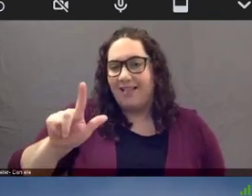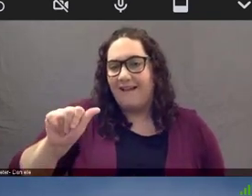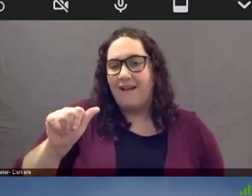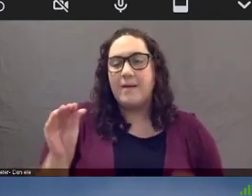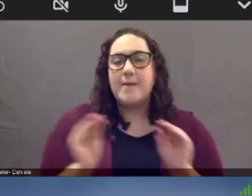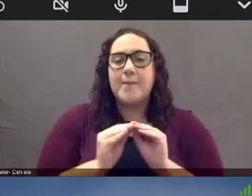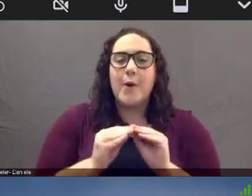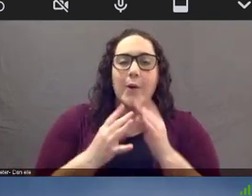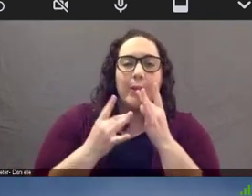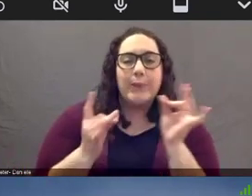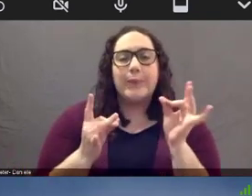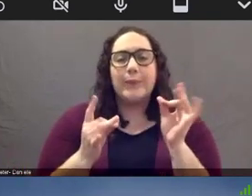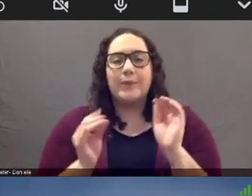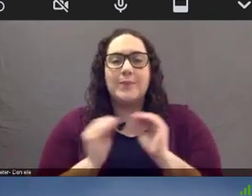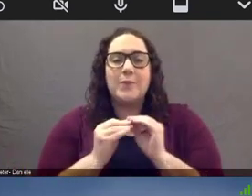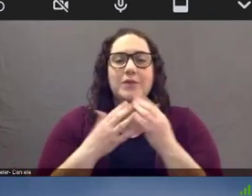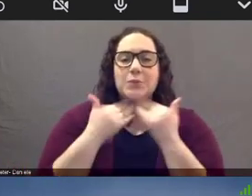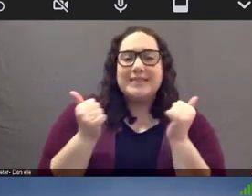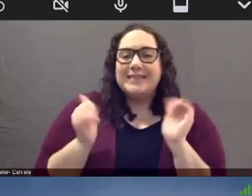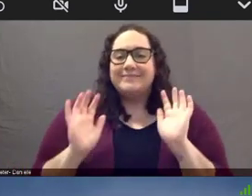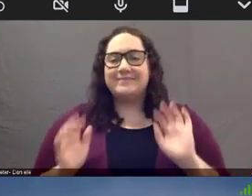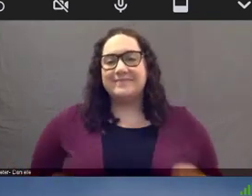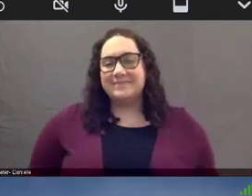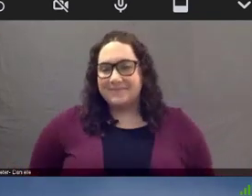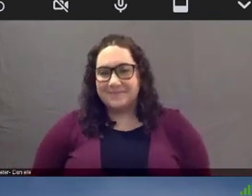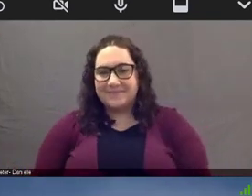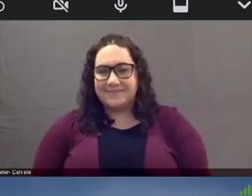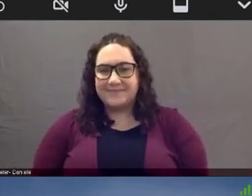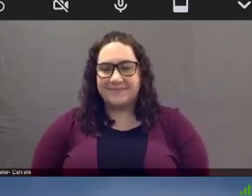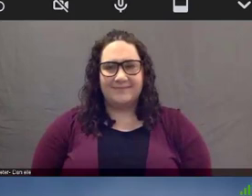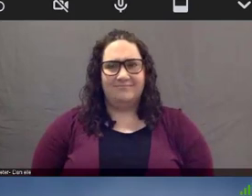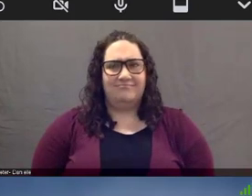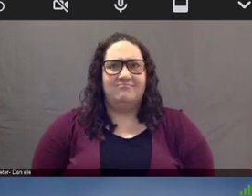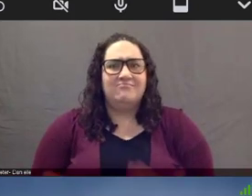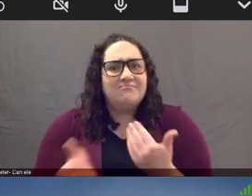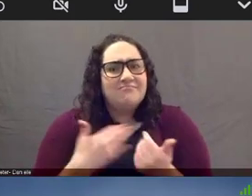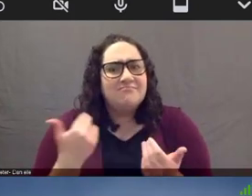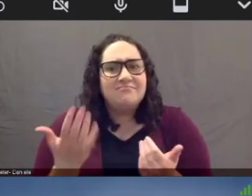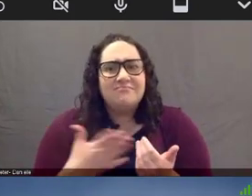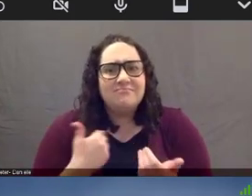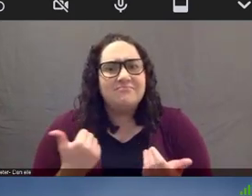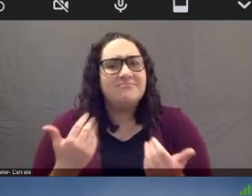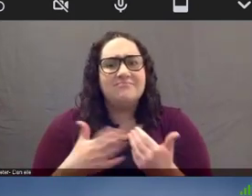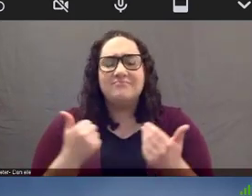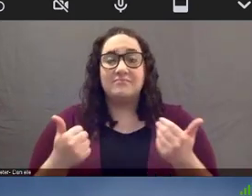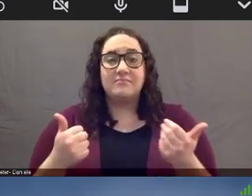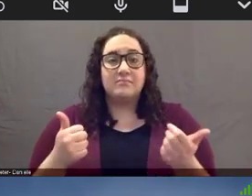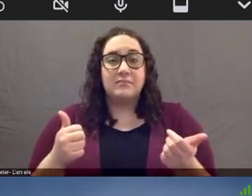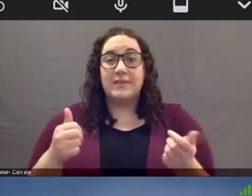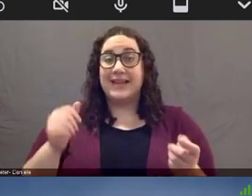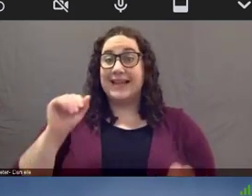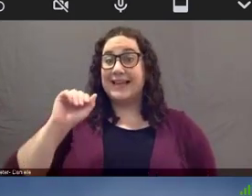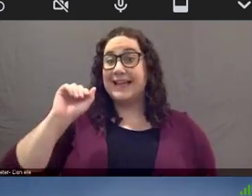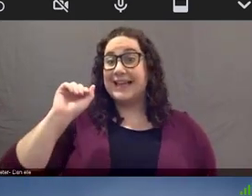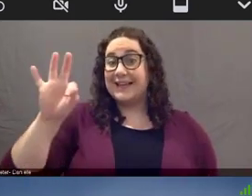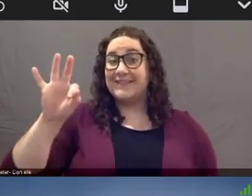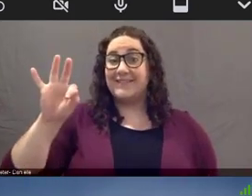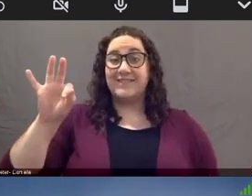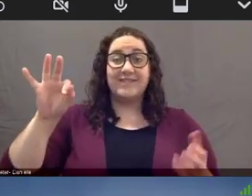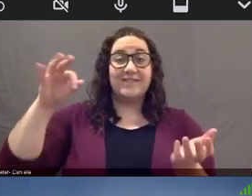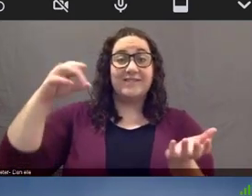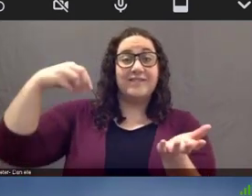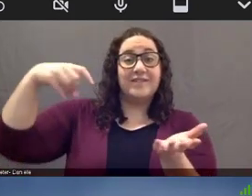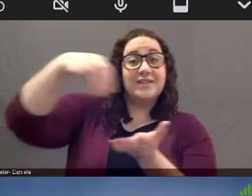richer. So super easy to make. And absolutely delicious if you top them with sugar or sugar and